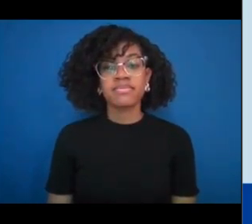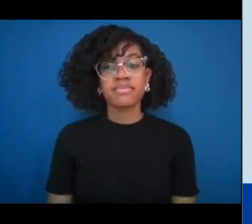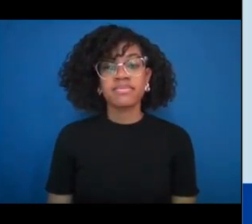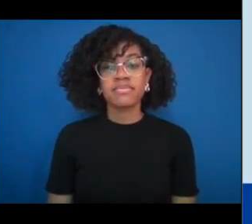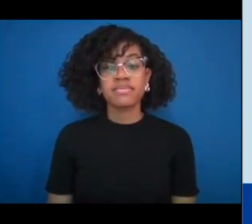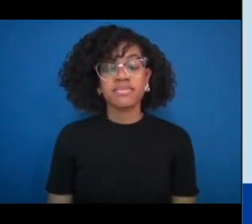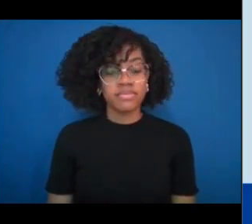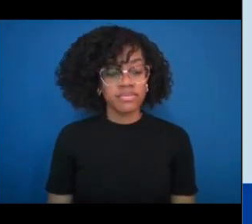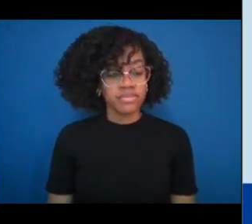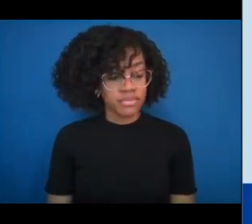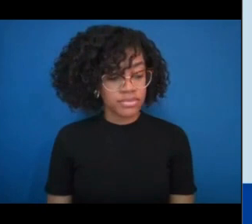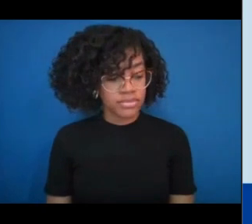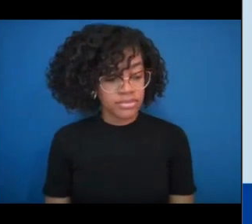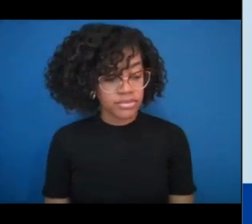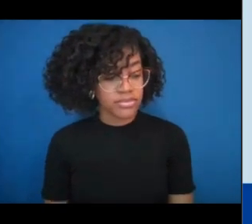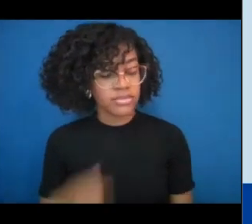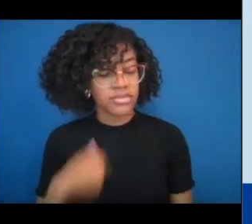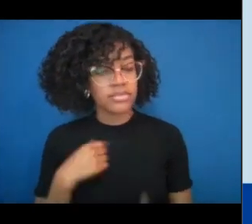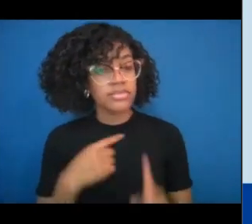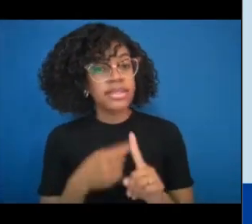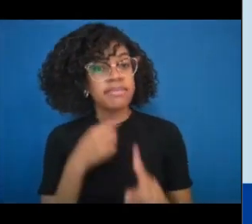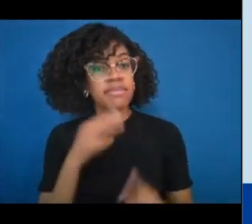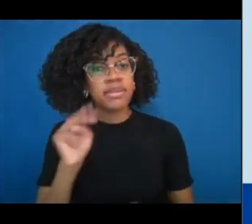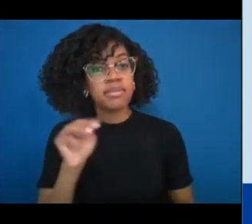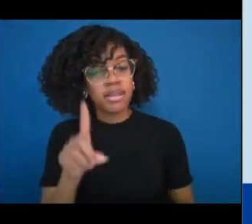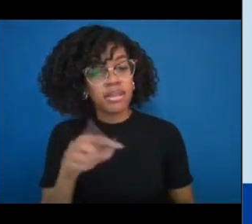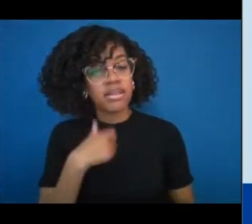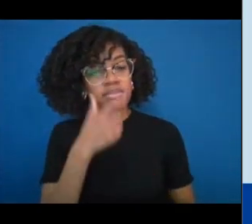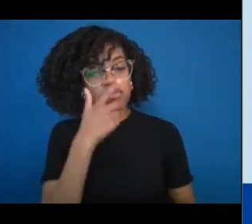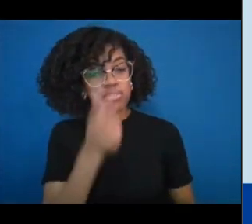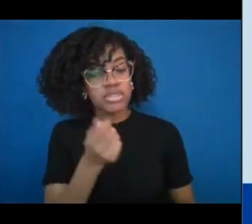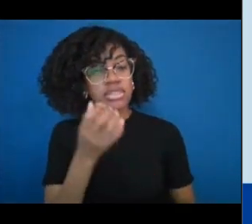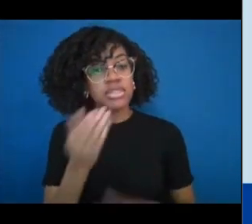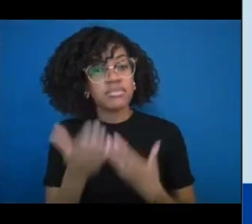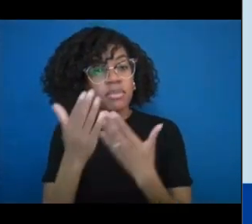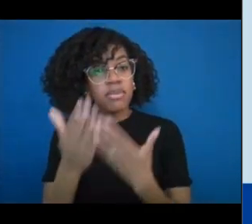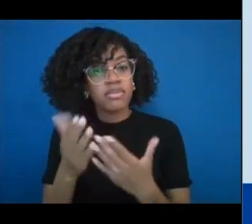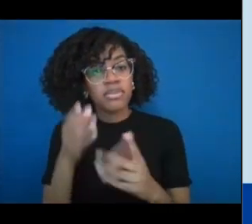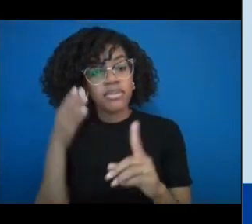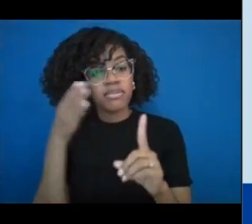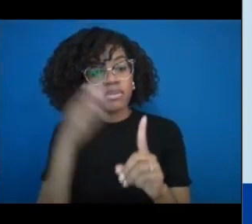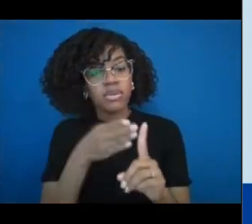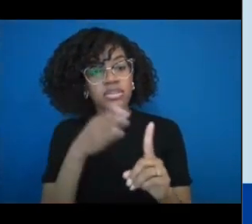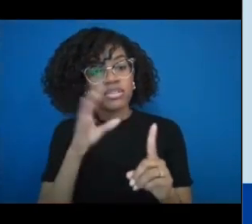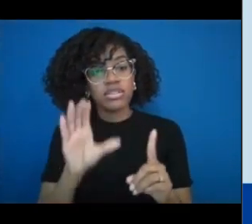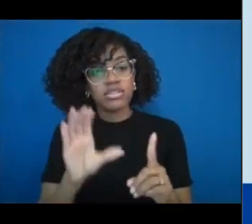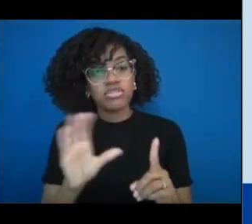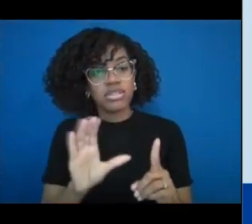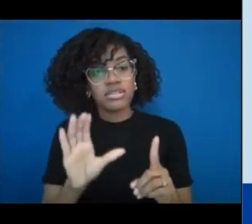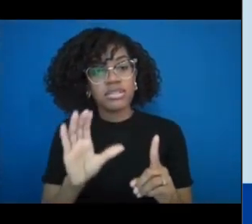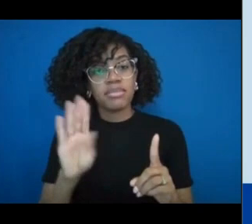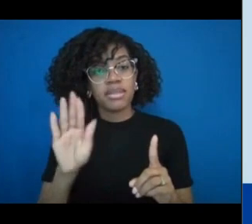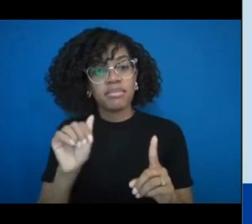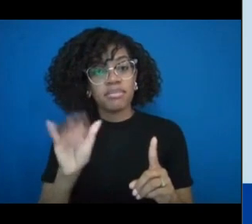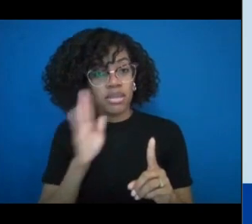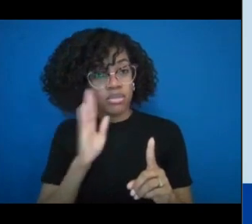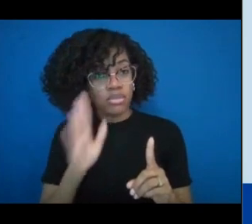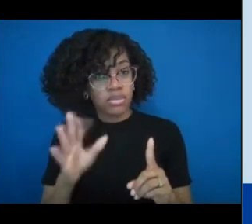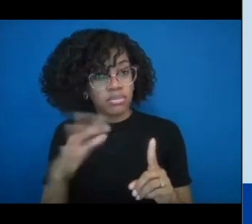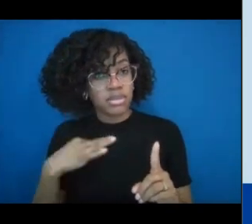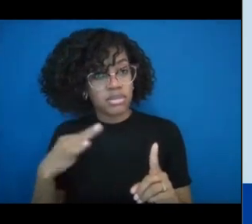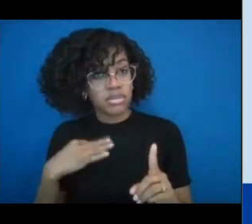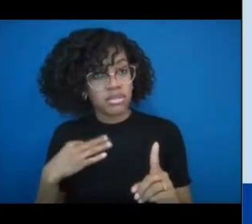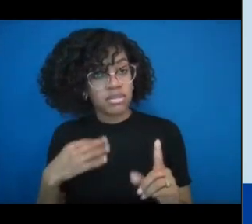I am from Maryland and was interested if a proposal targeting the Chesapeake Bay would also be applicable. Yes.